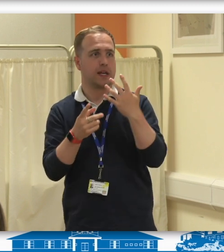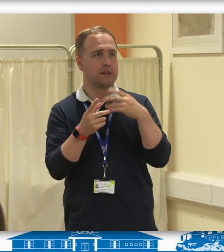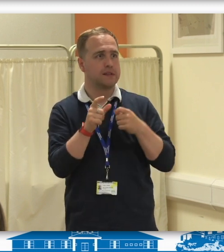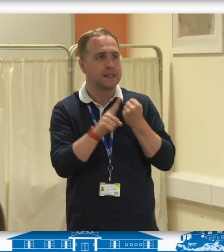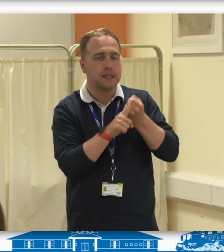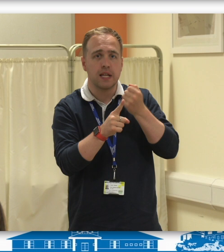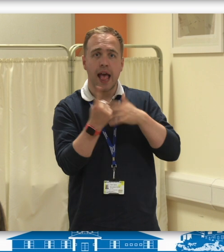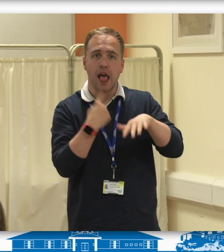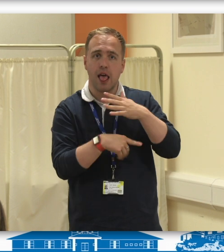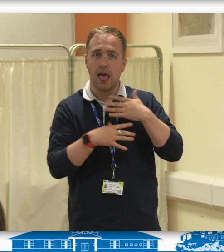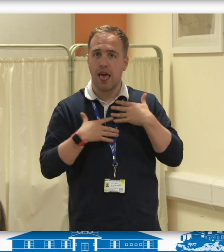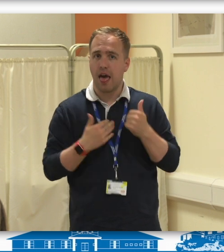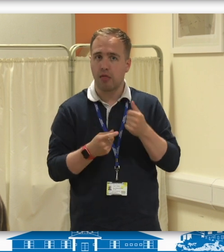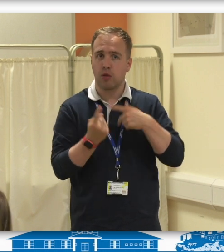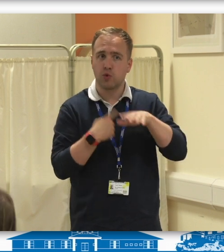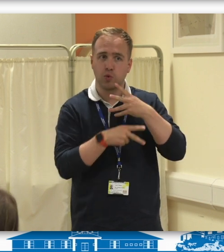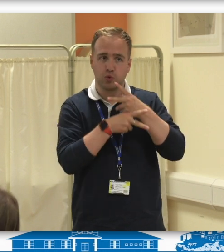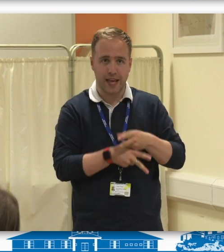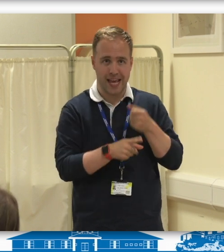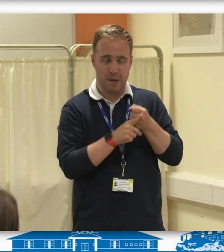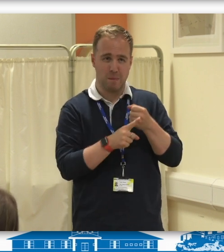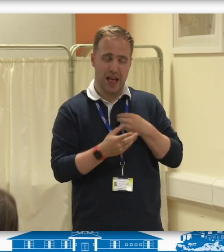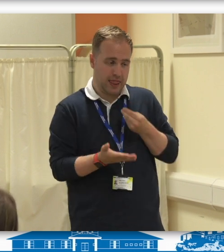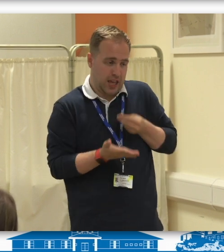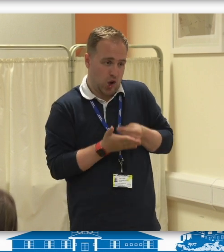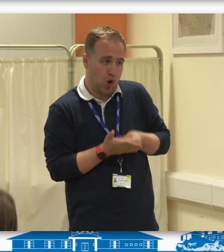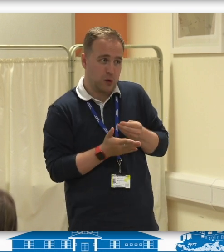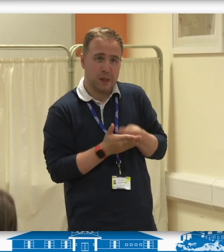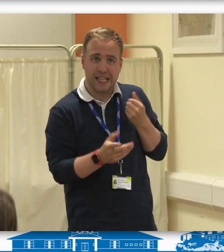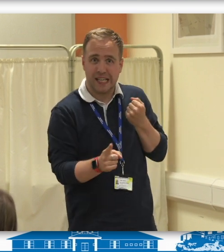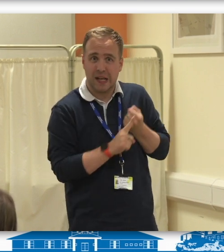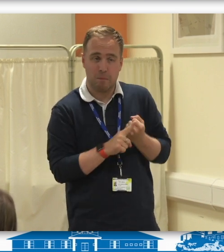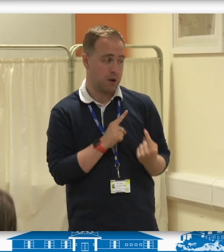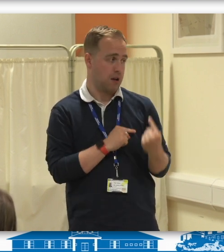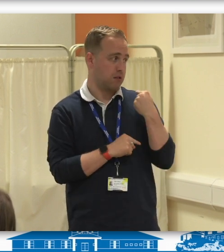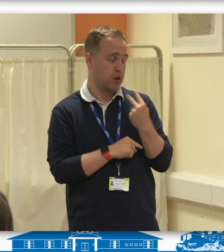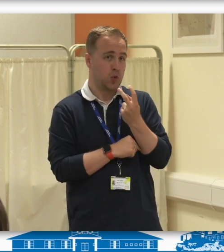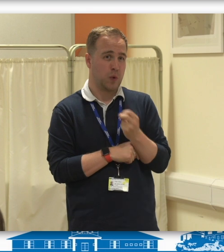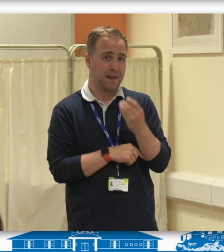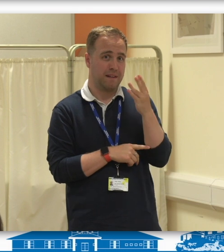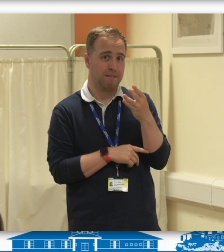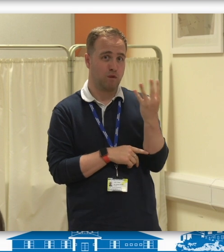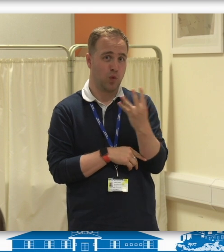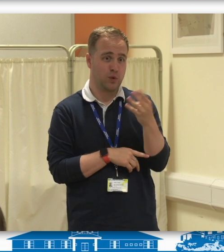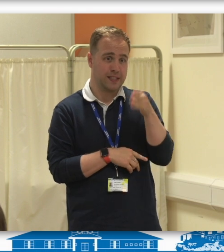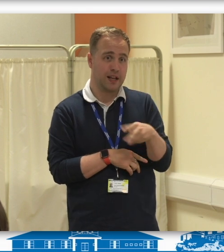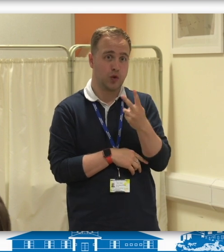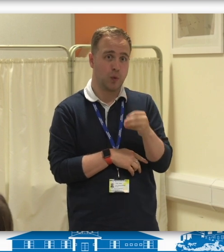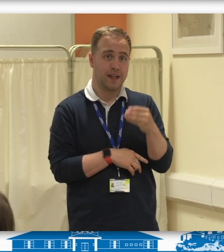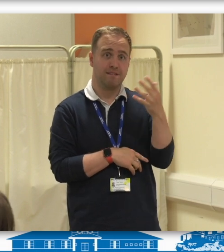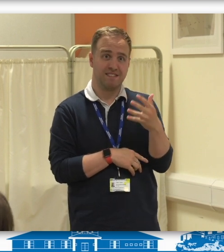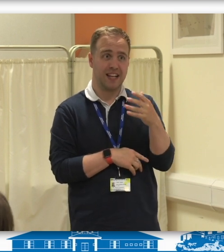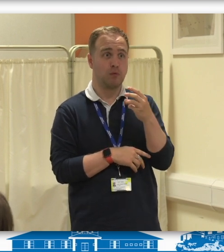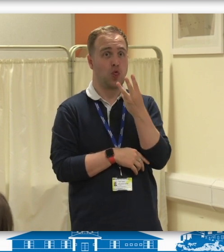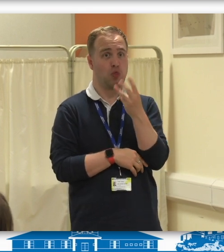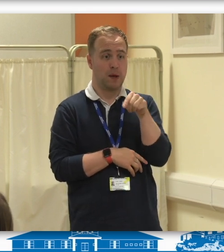considered, the total cost to the UK economy for ME/CFS in 2014 to 15 was at least £3.3